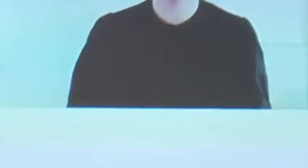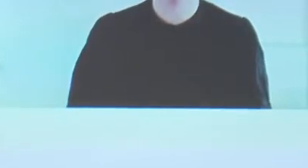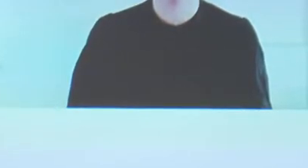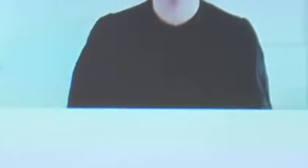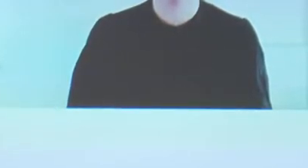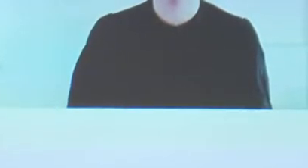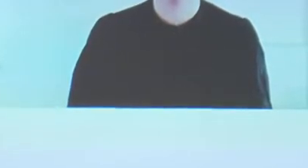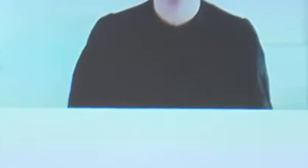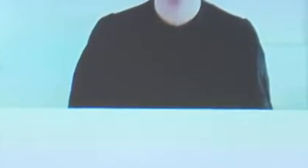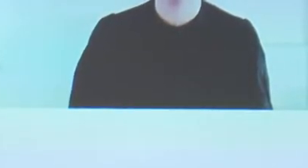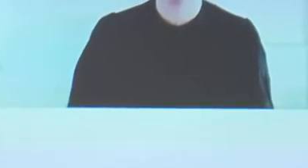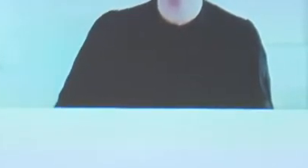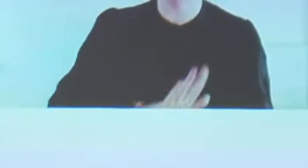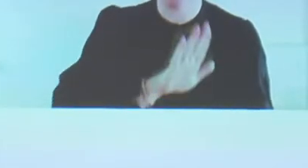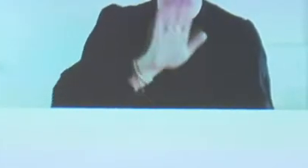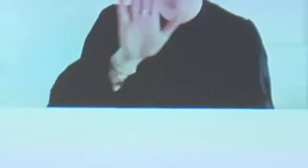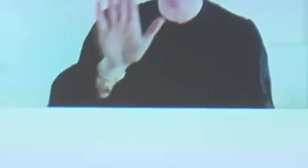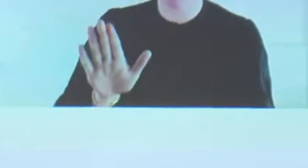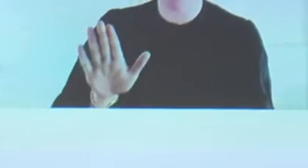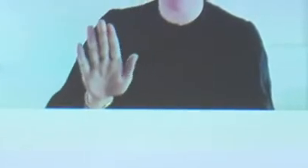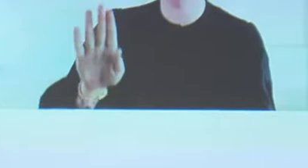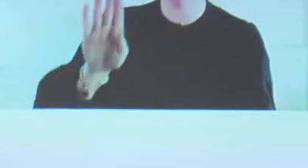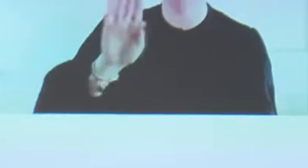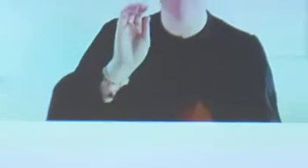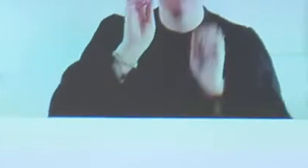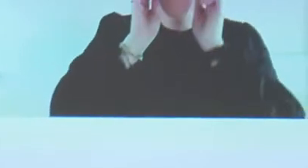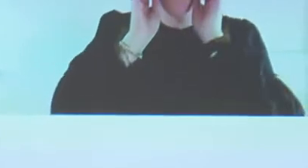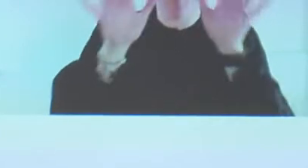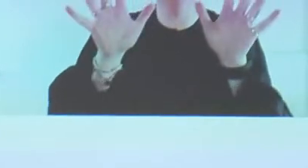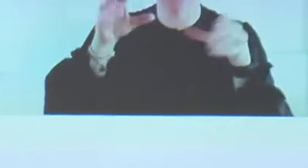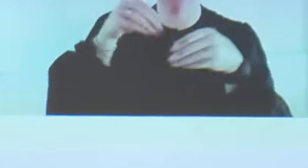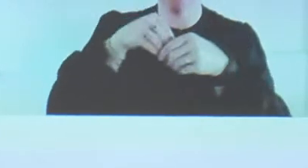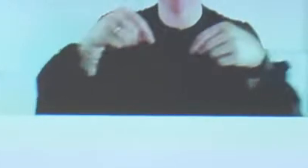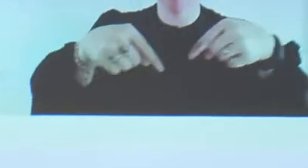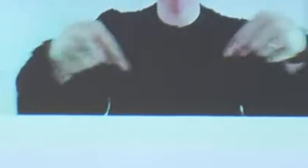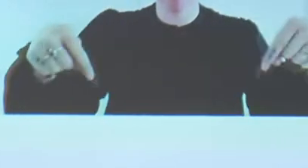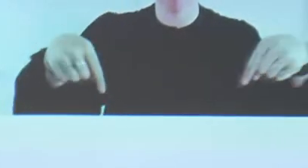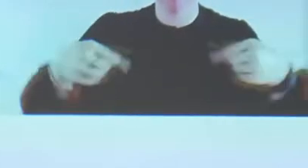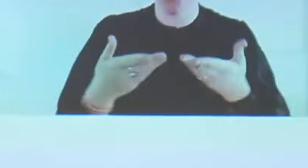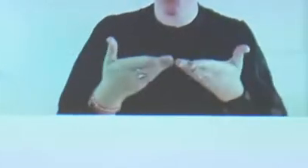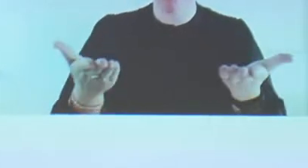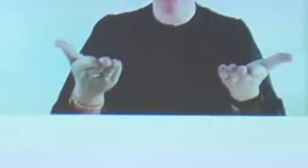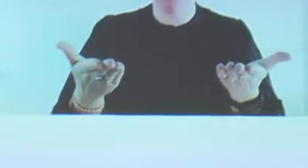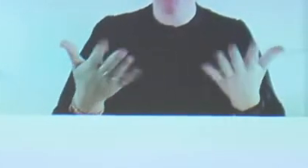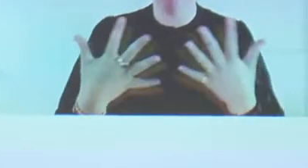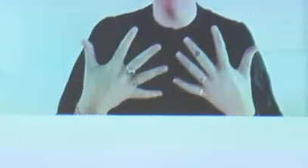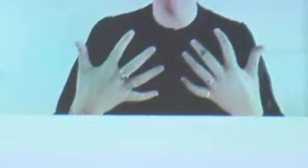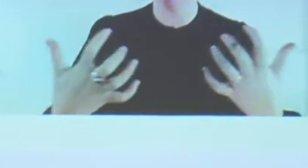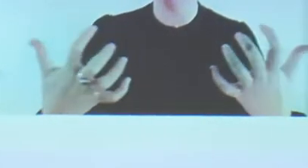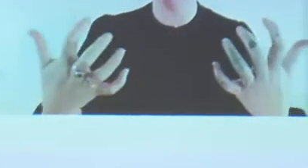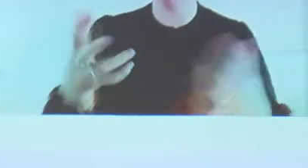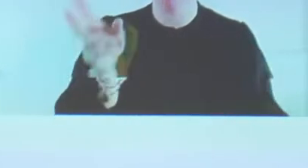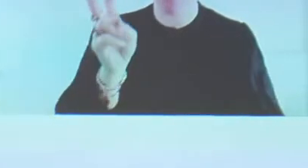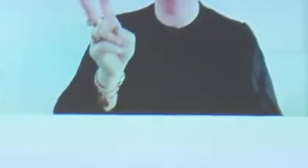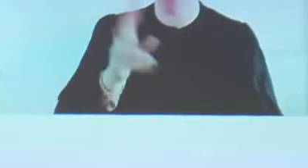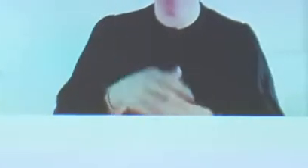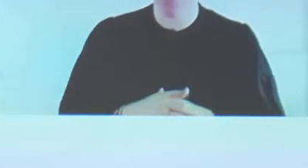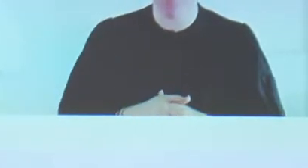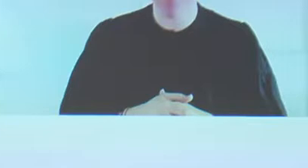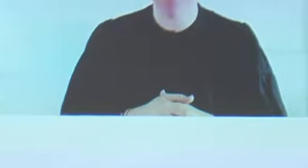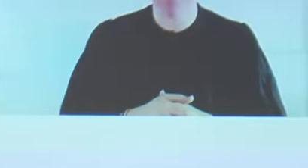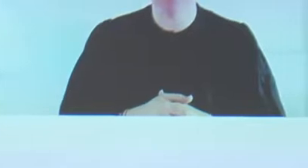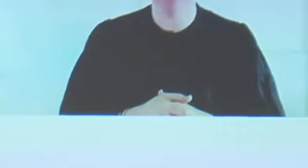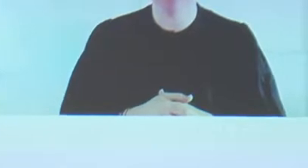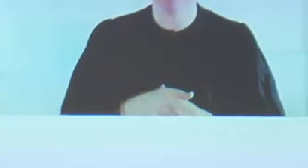talofa and how wonderful it is to be in a room with all of you again this is very much